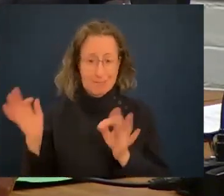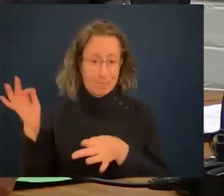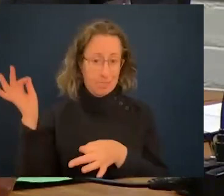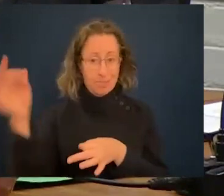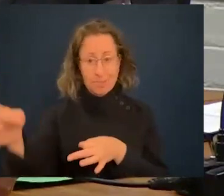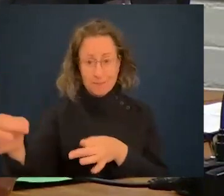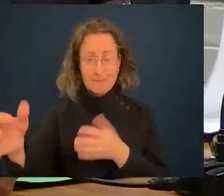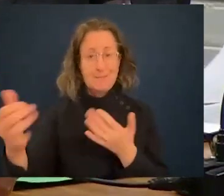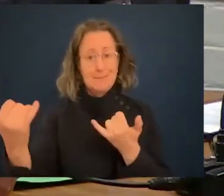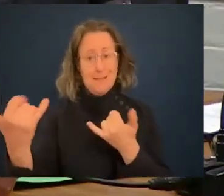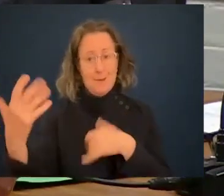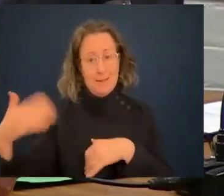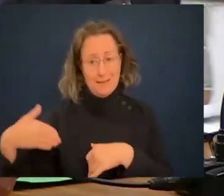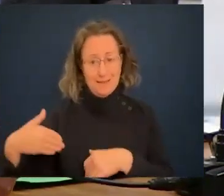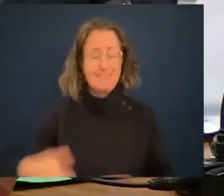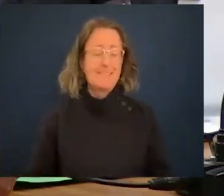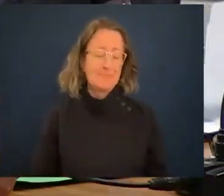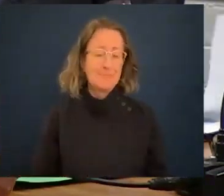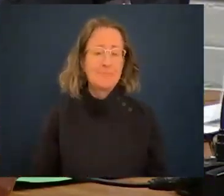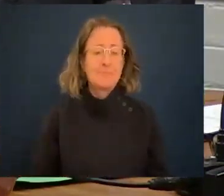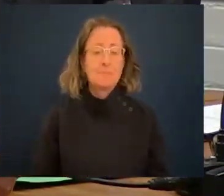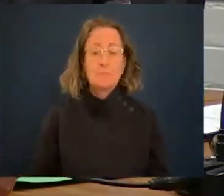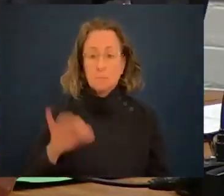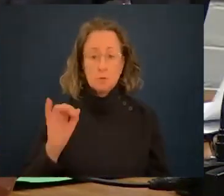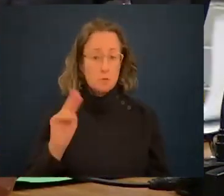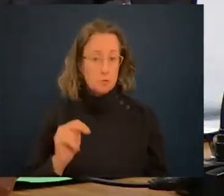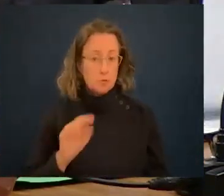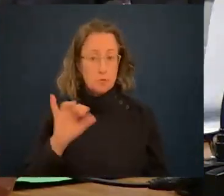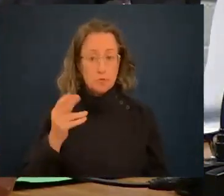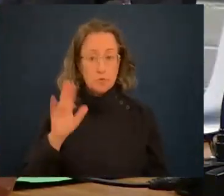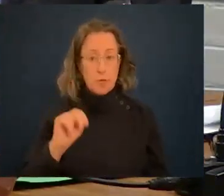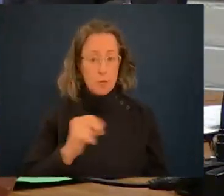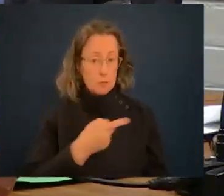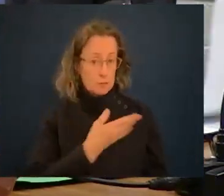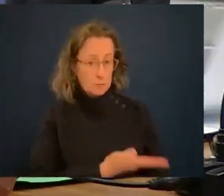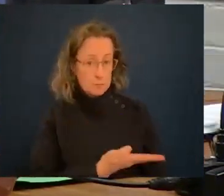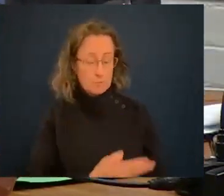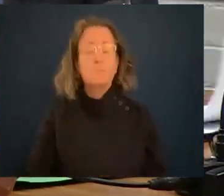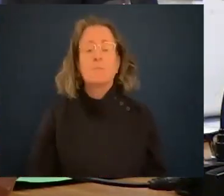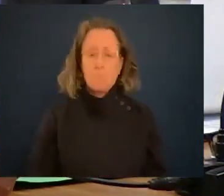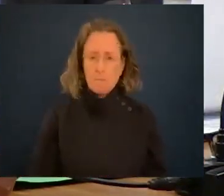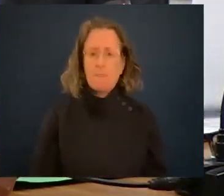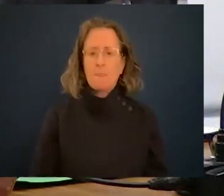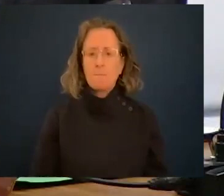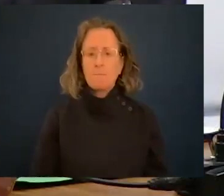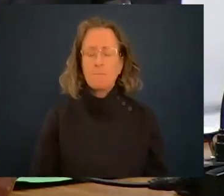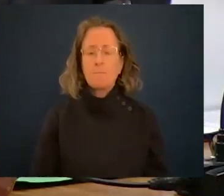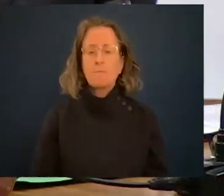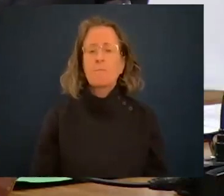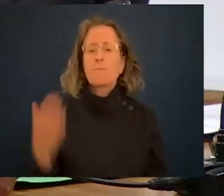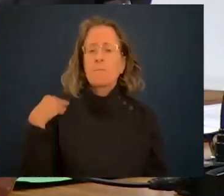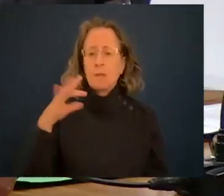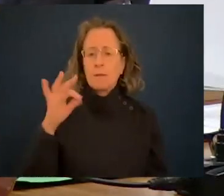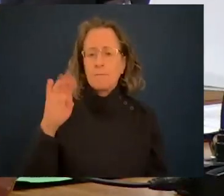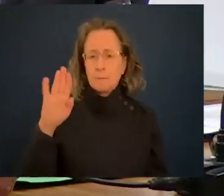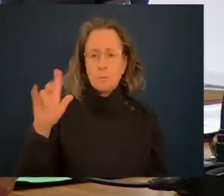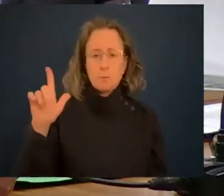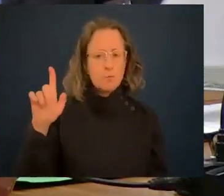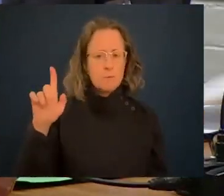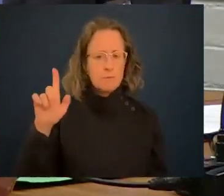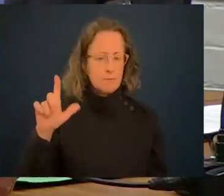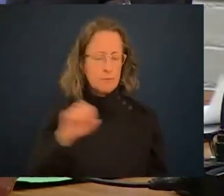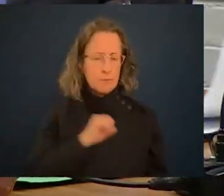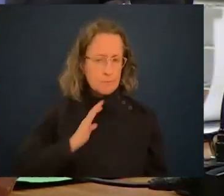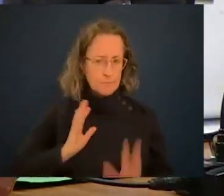think this is uh a uh you're taking curse yes um so at your February 21st meeting you